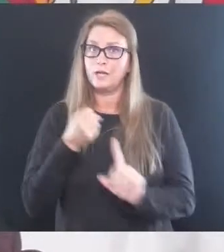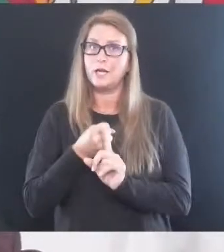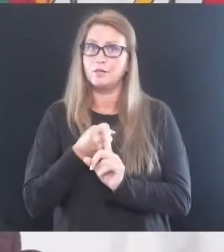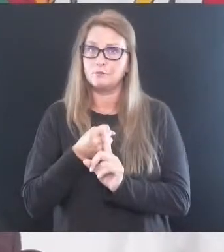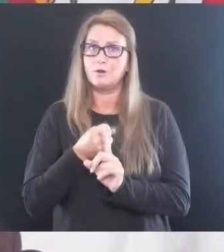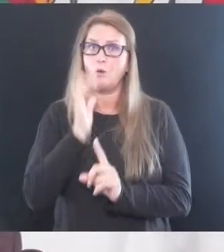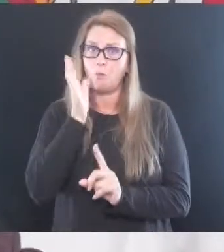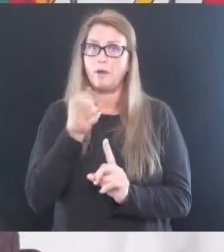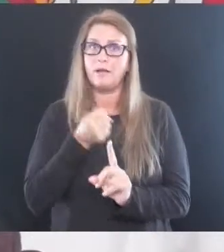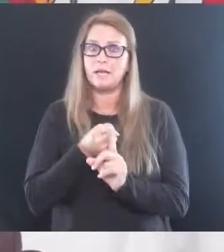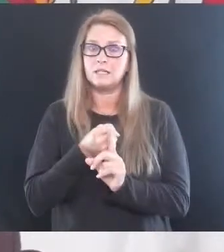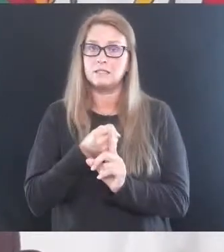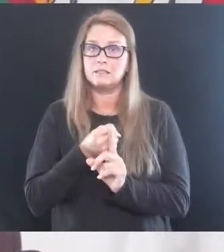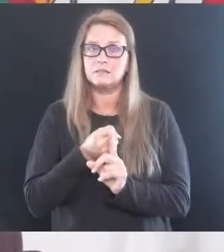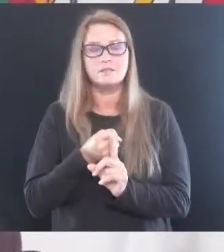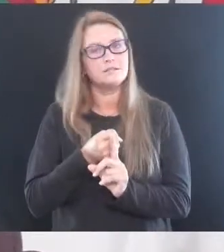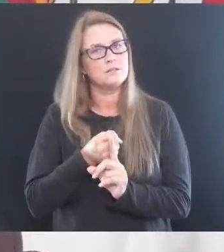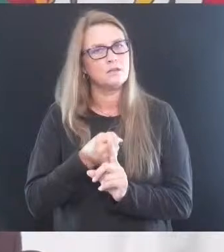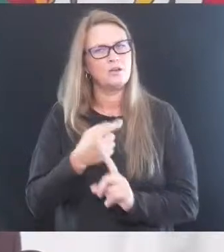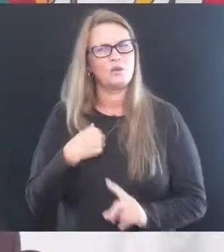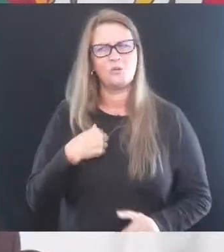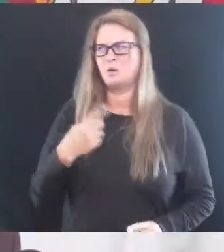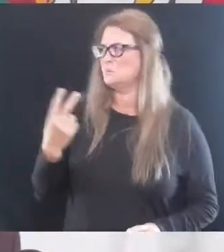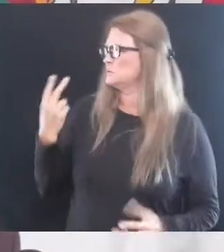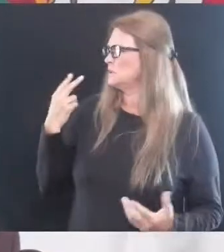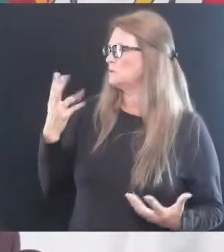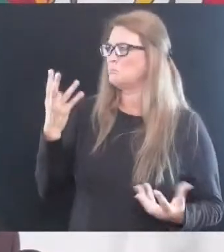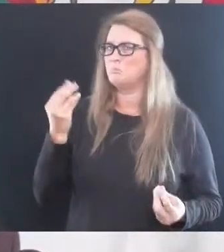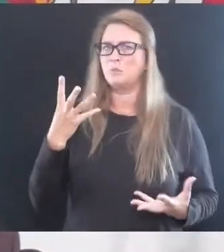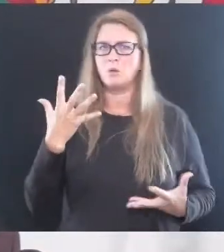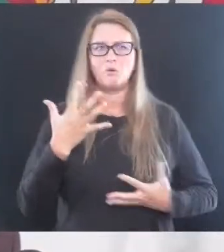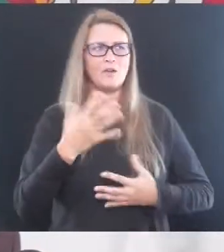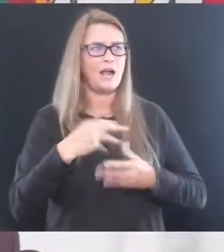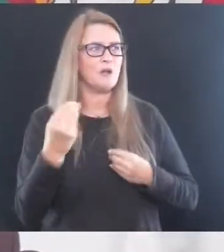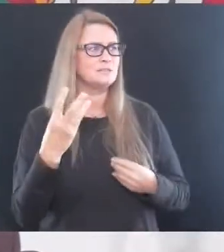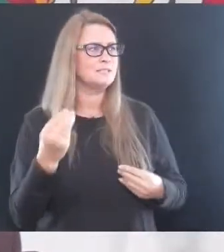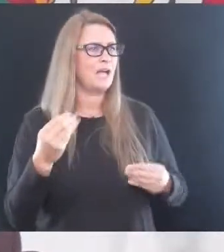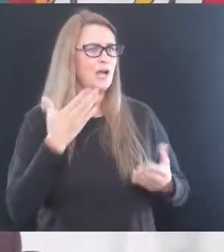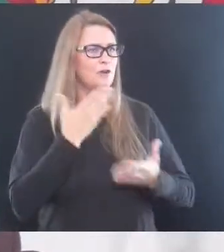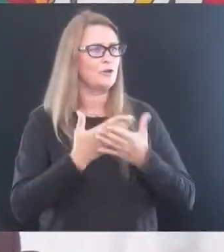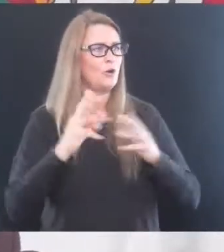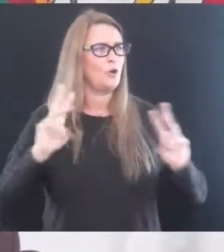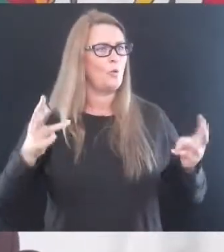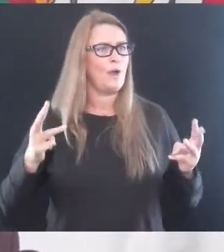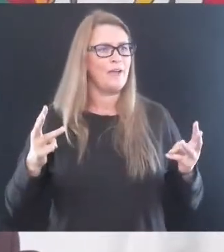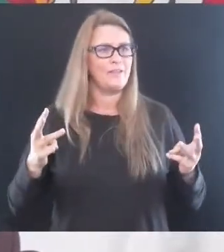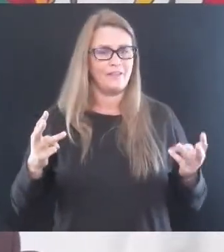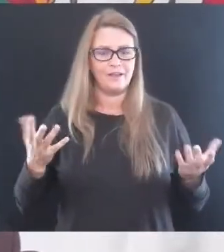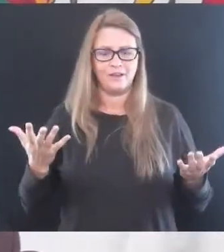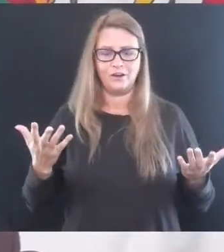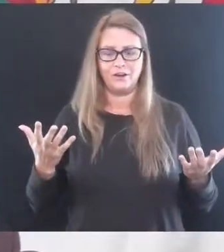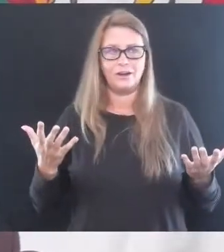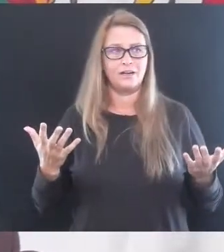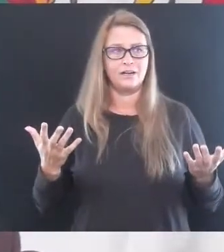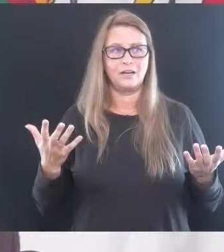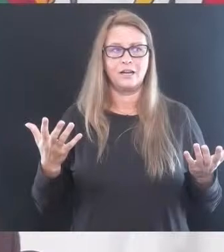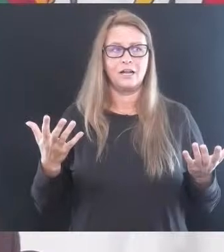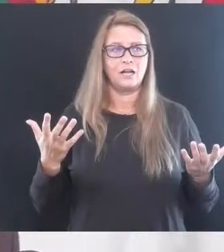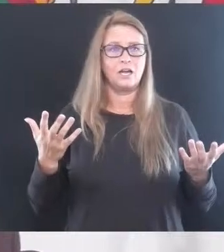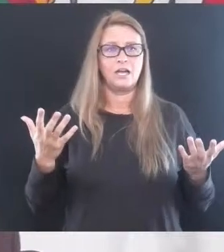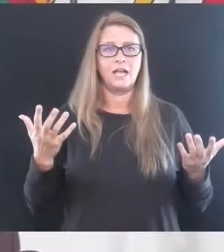Virginia. And we absolutely were looking outside and the sun's shining. You know, Wendy's was still open. I